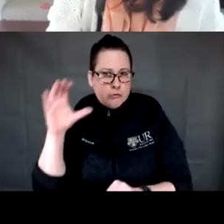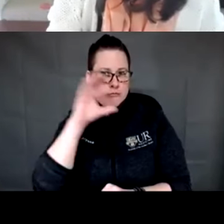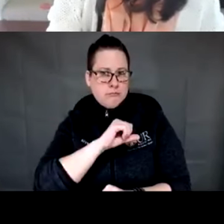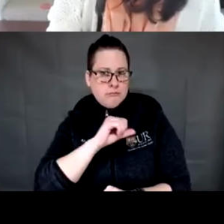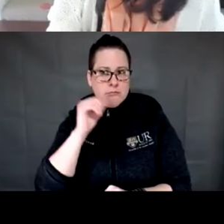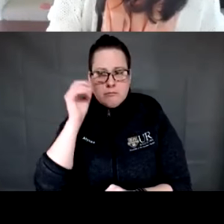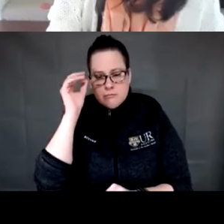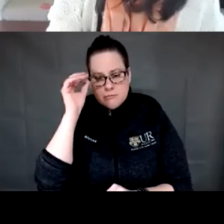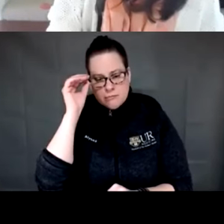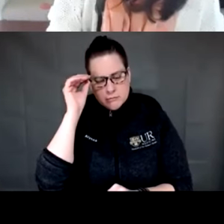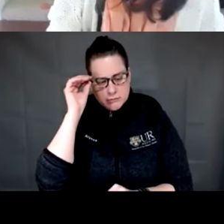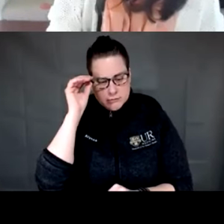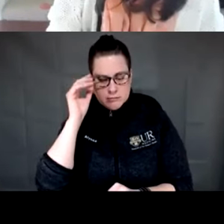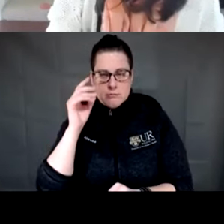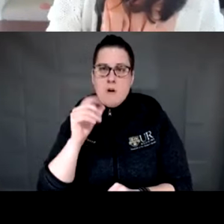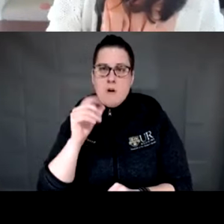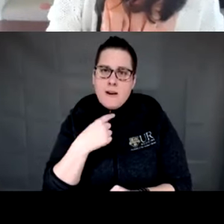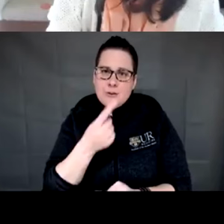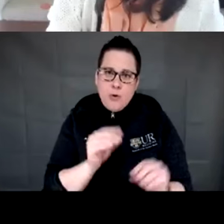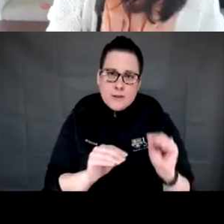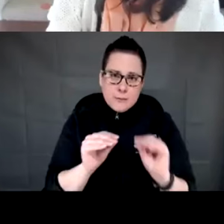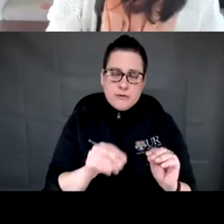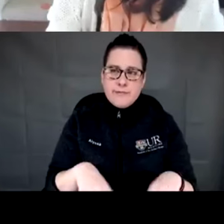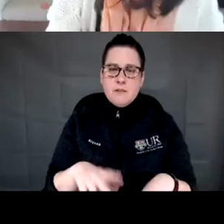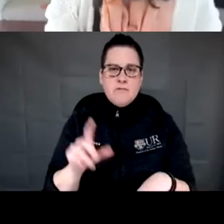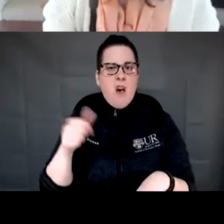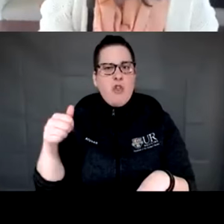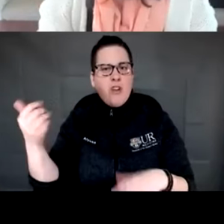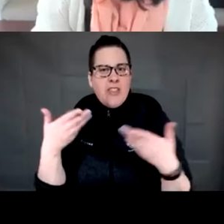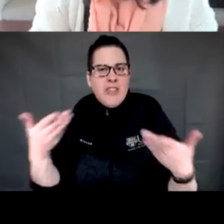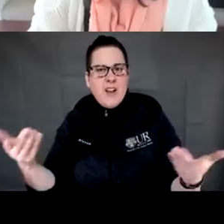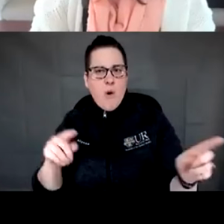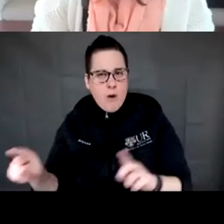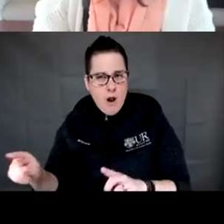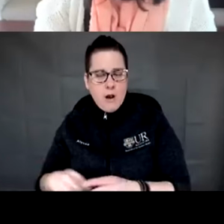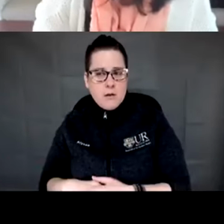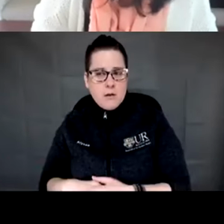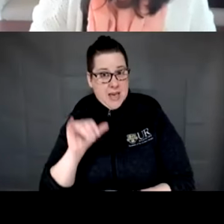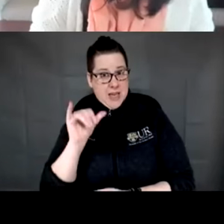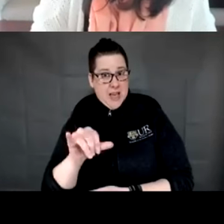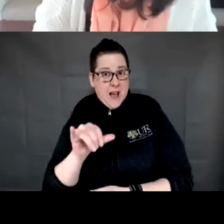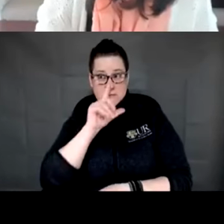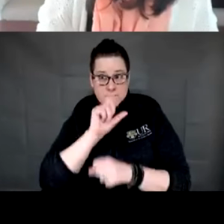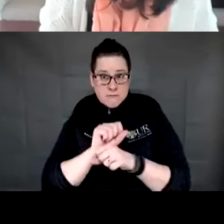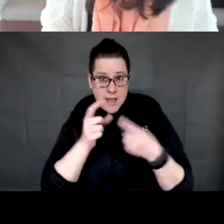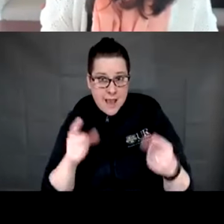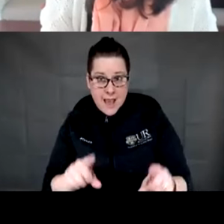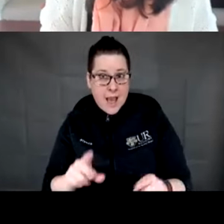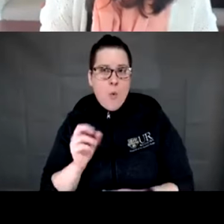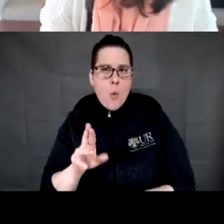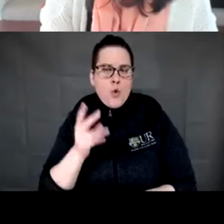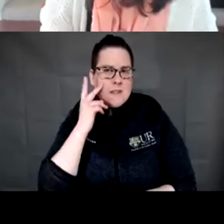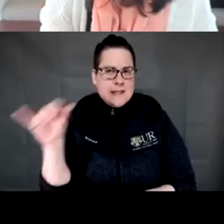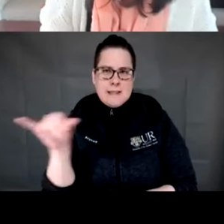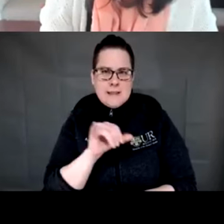of uninstructed movements and other things going on. Is that actually what actually occurs, or do you see the same